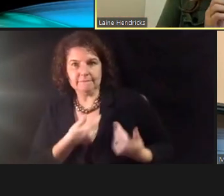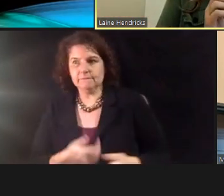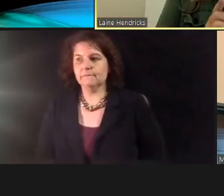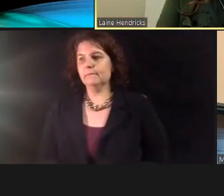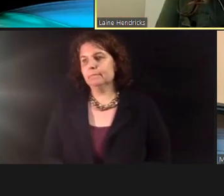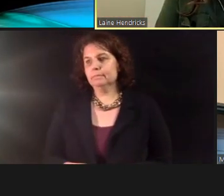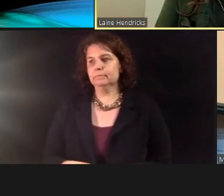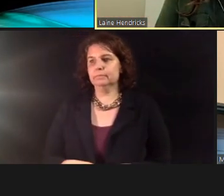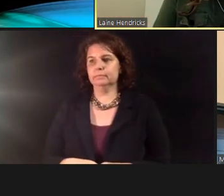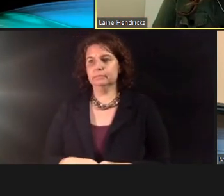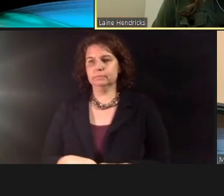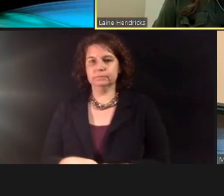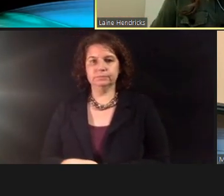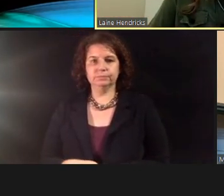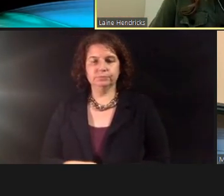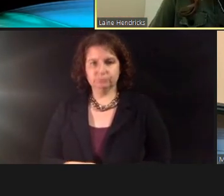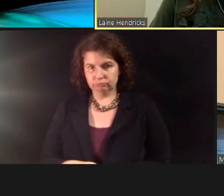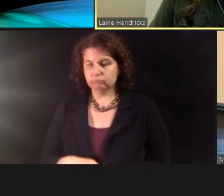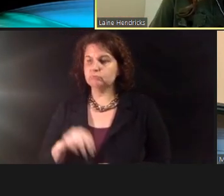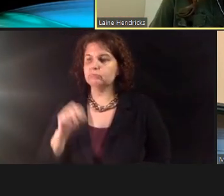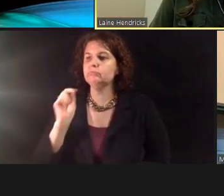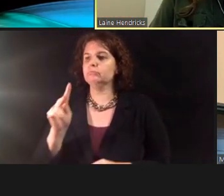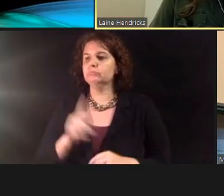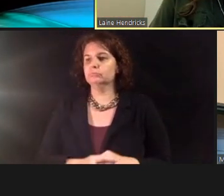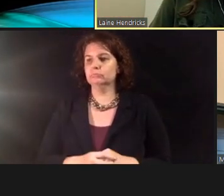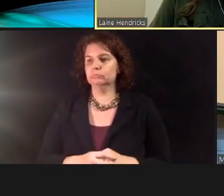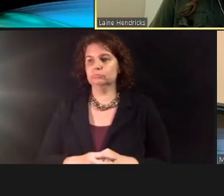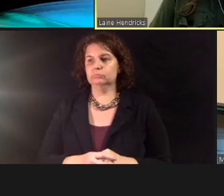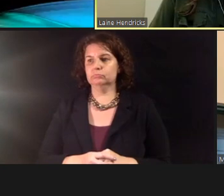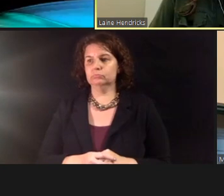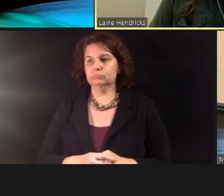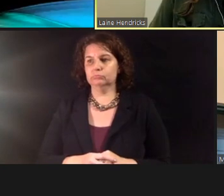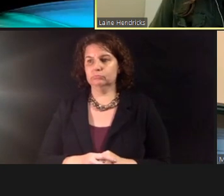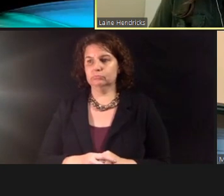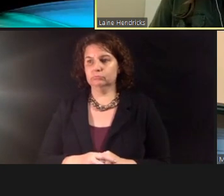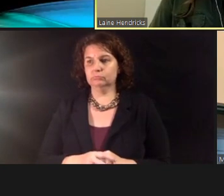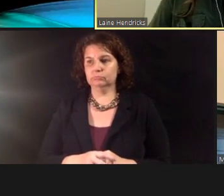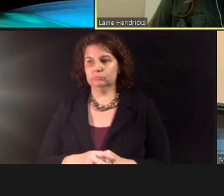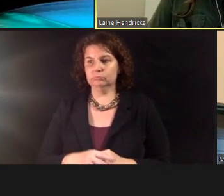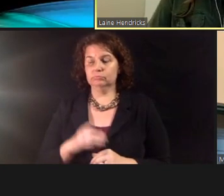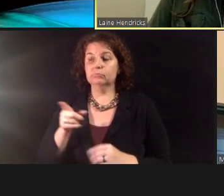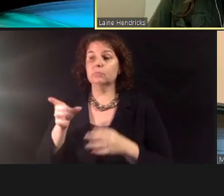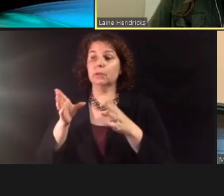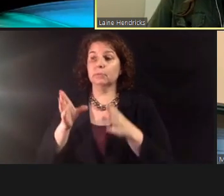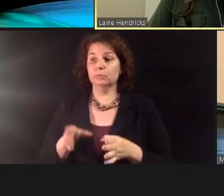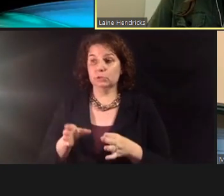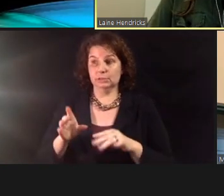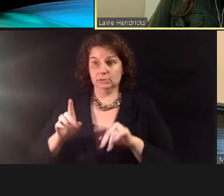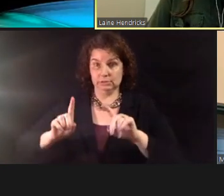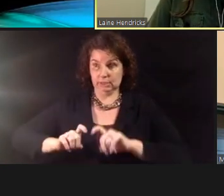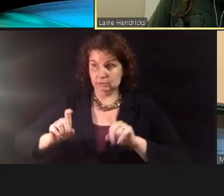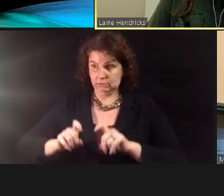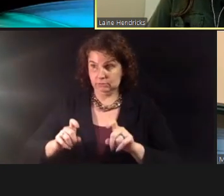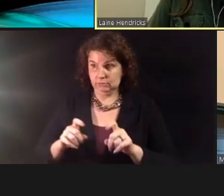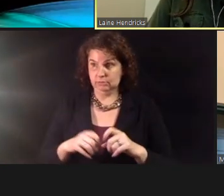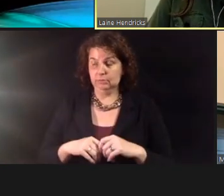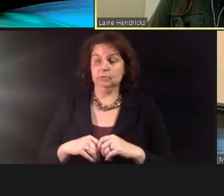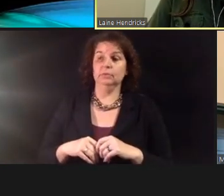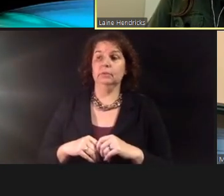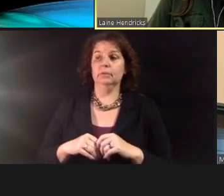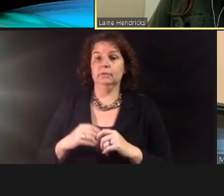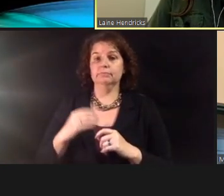A who has COVID, how soon can person B be tested to see if they are